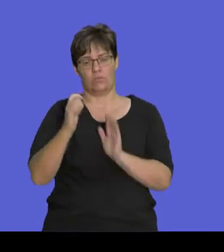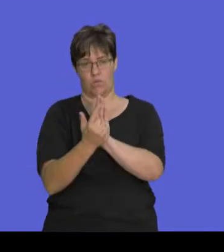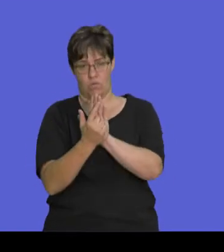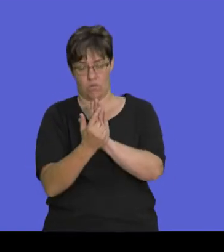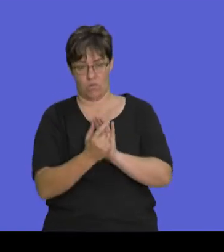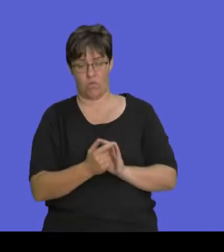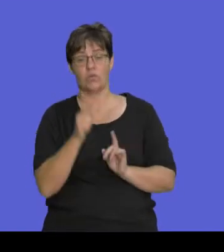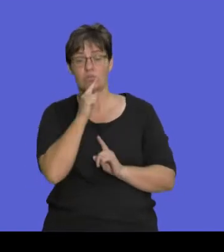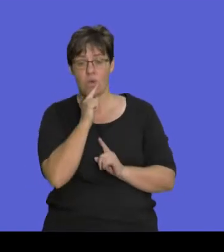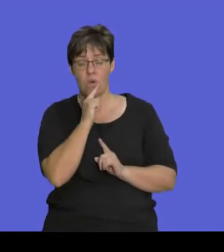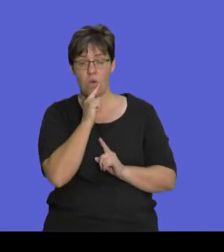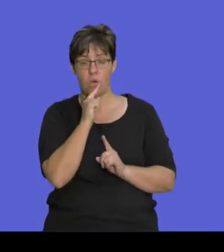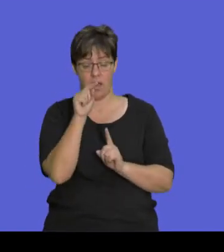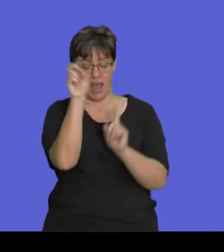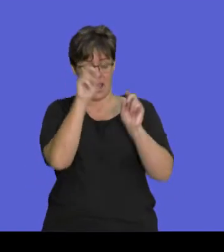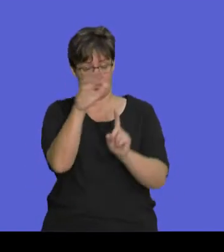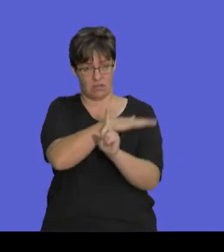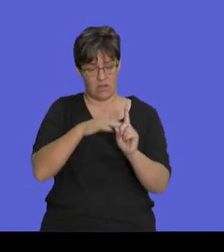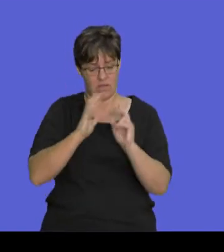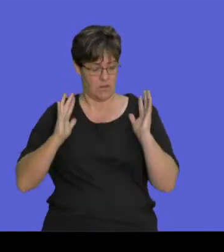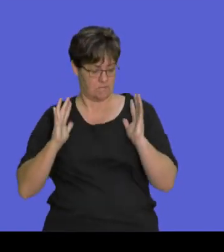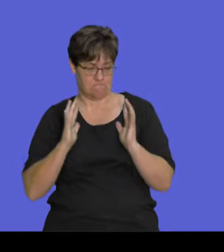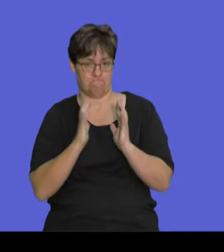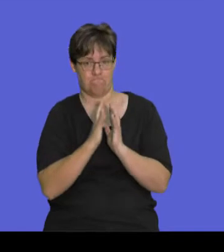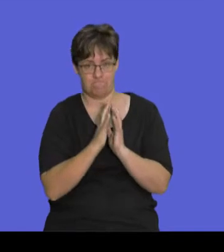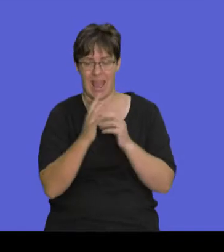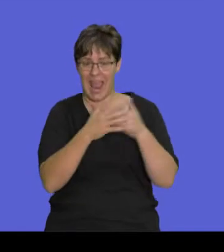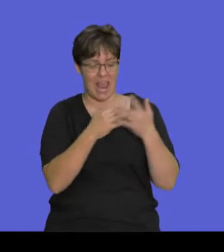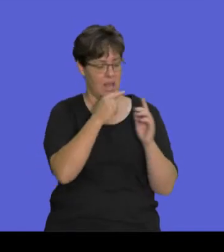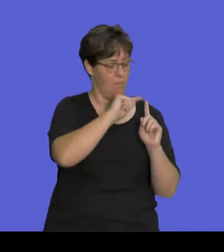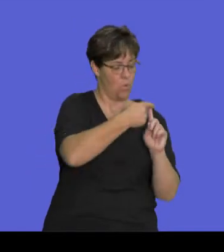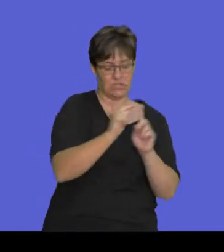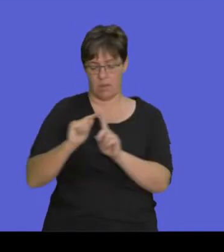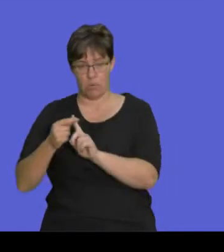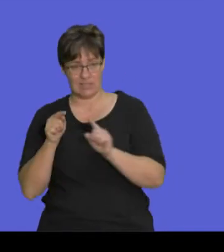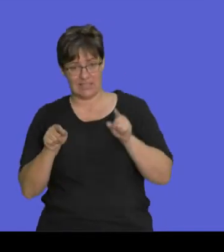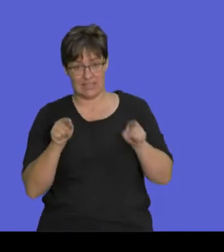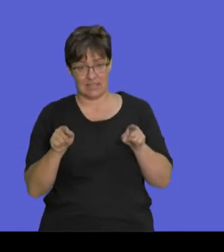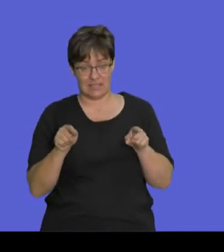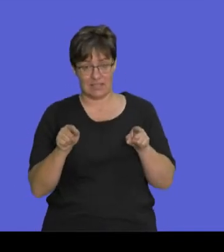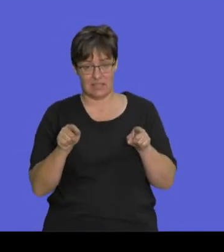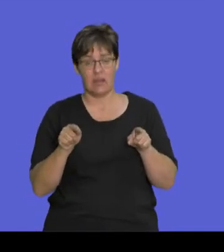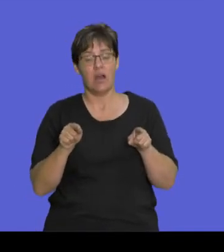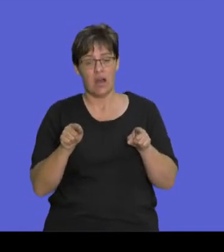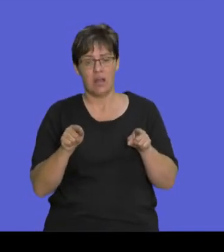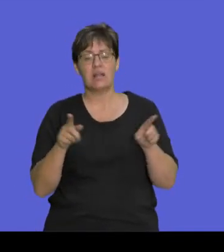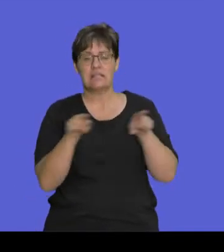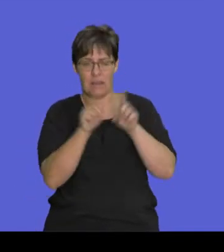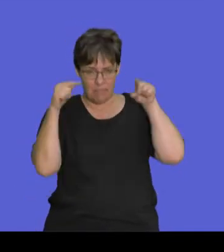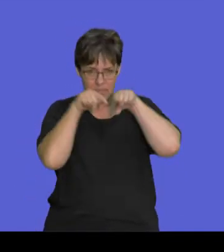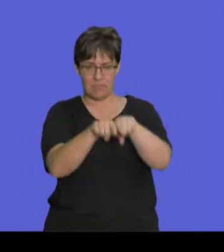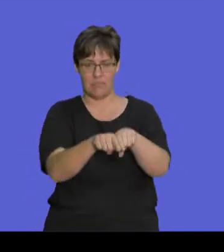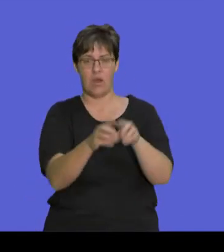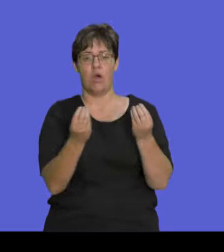us the electrostatic force of attraction between any 2 point charges is actually directly proportional